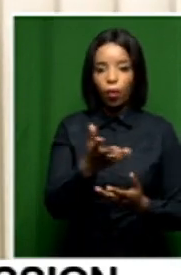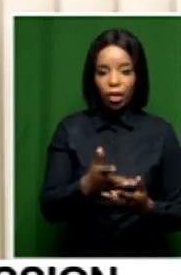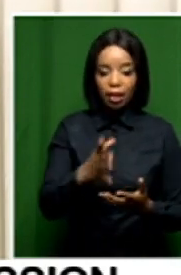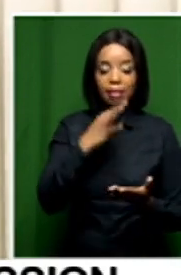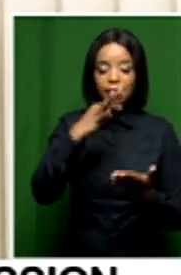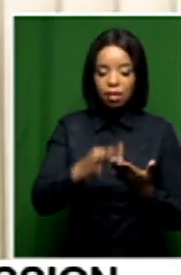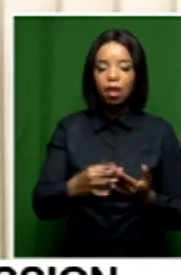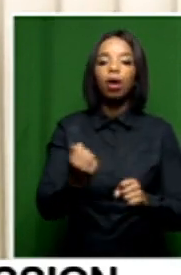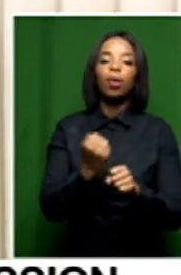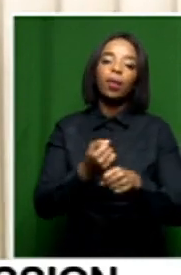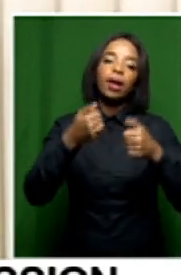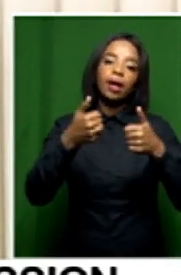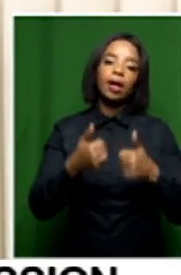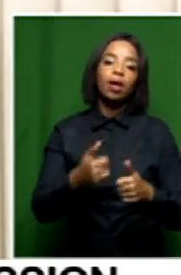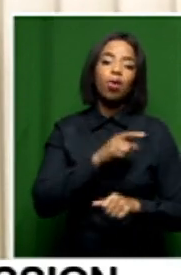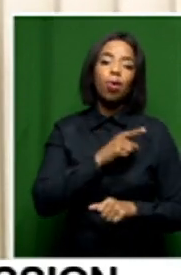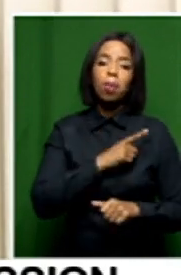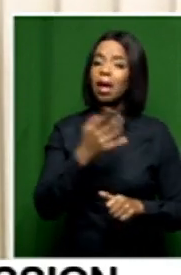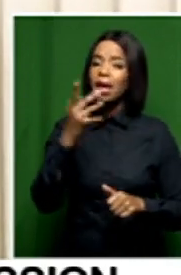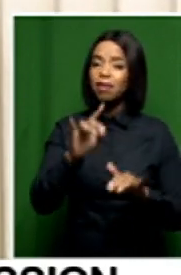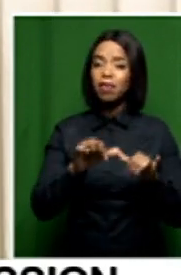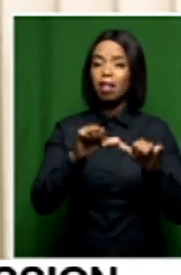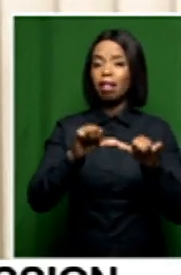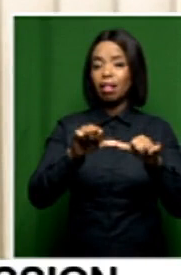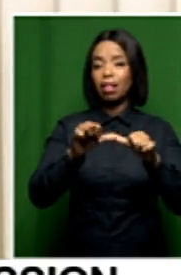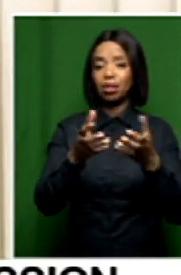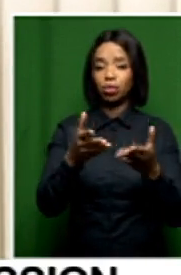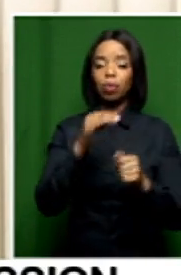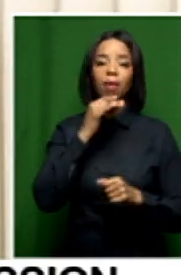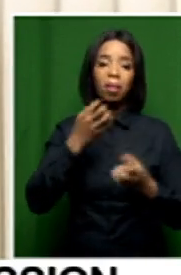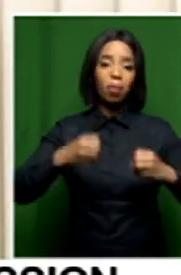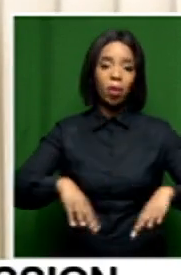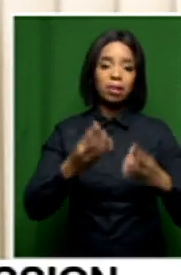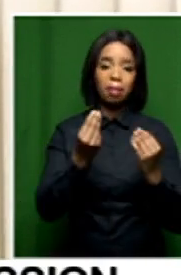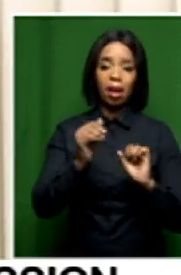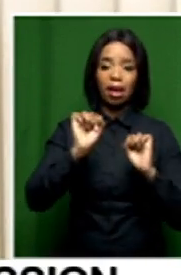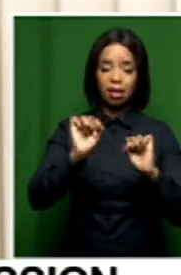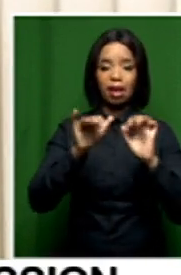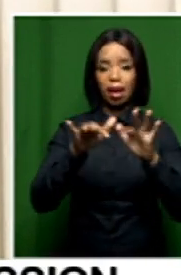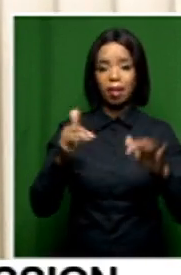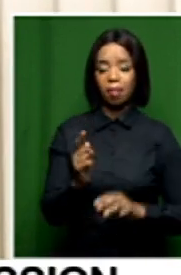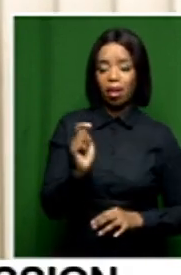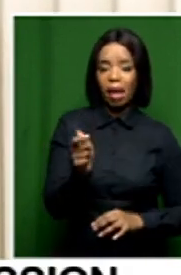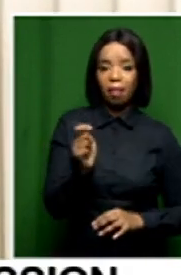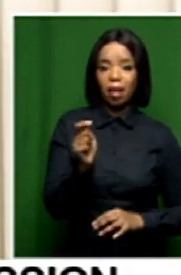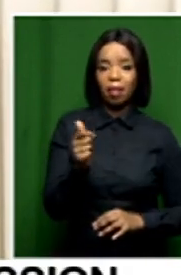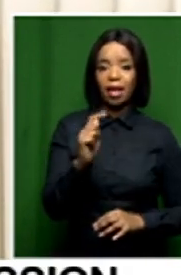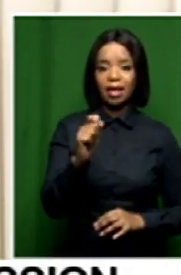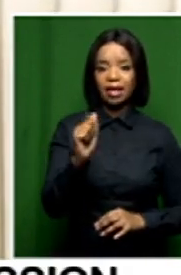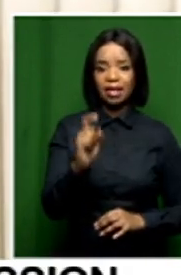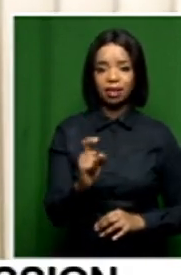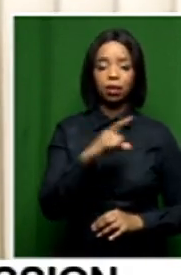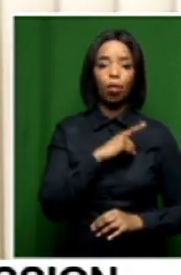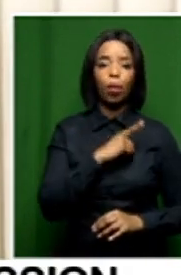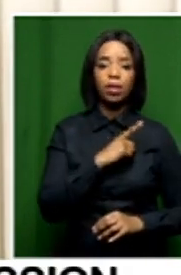day, it is the taxpayers' money which is being wasted, unfortunately. It is the taxpayers' money in which is not being able to produce results